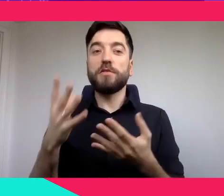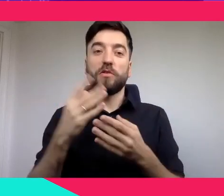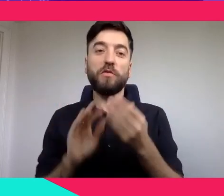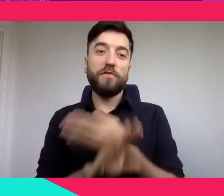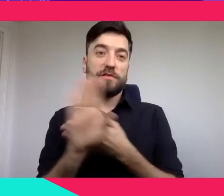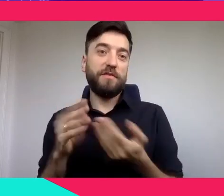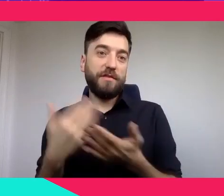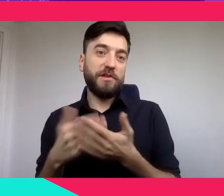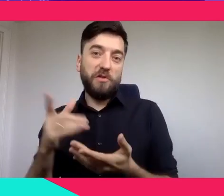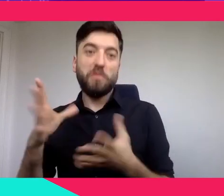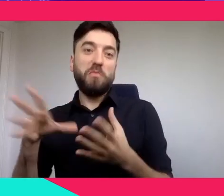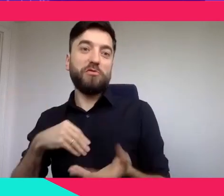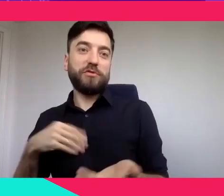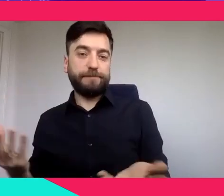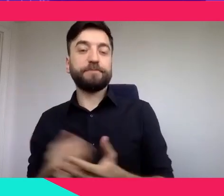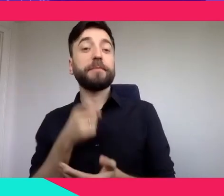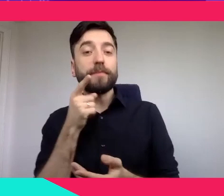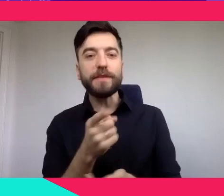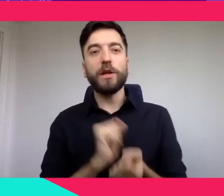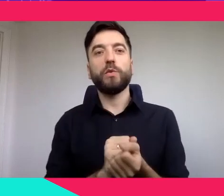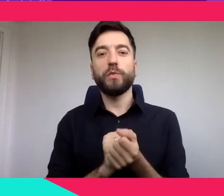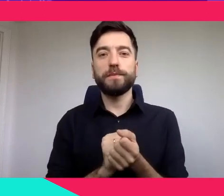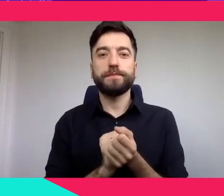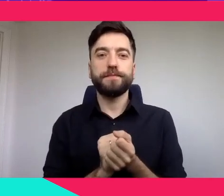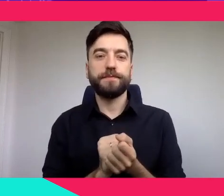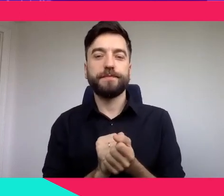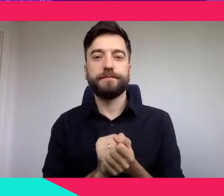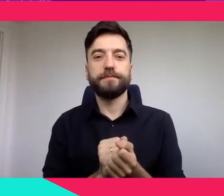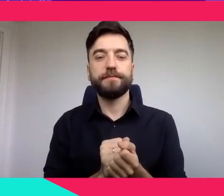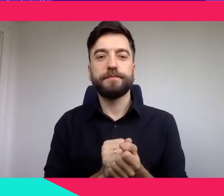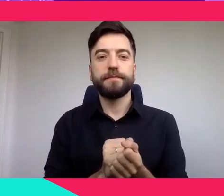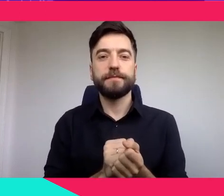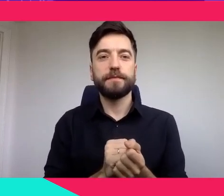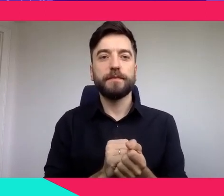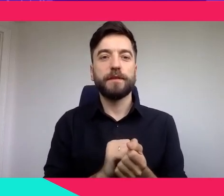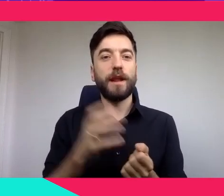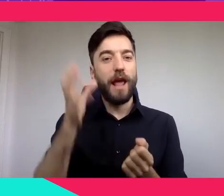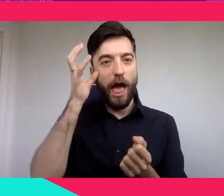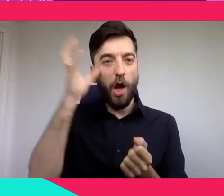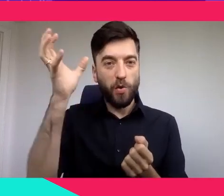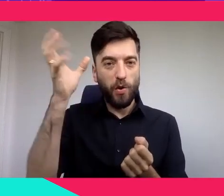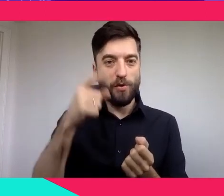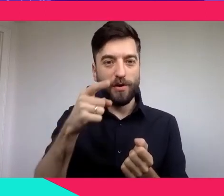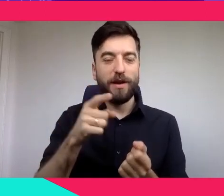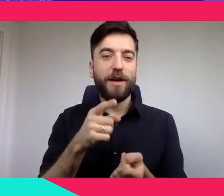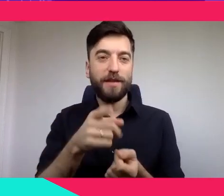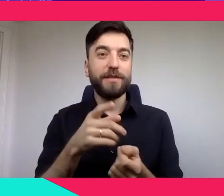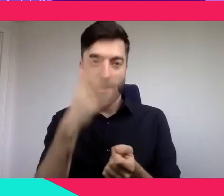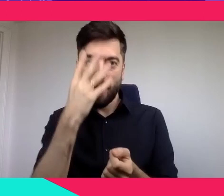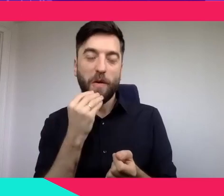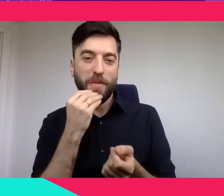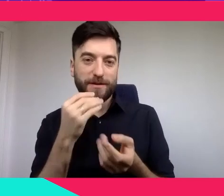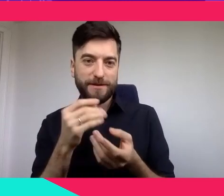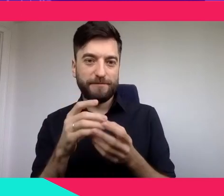Here she is presenting her remix at an exhibition in our galleries